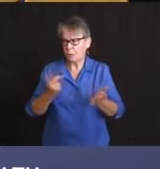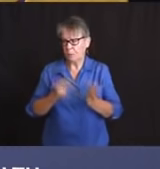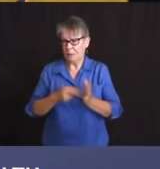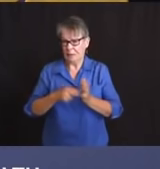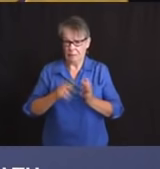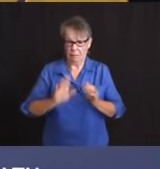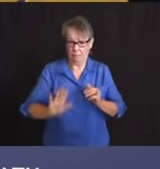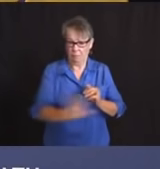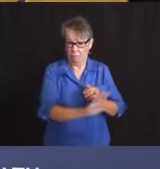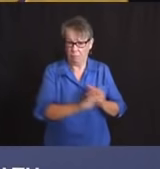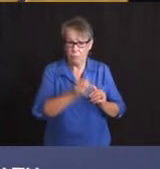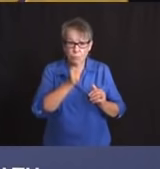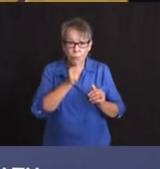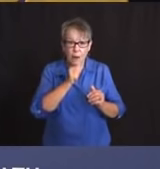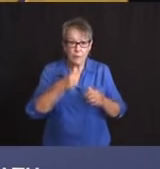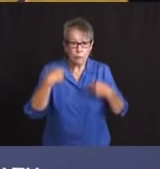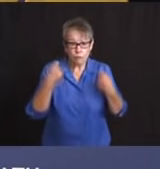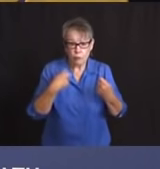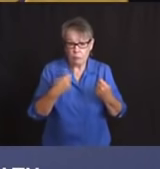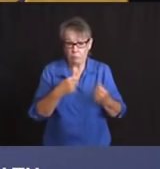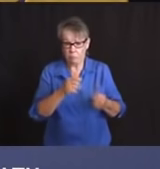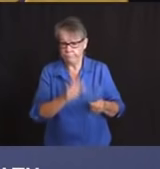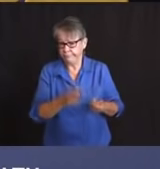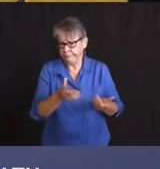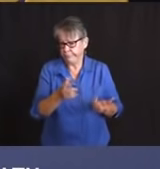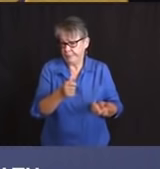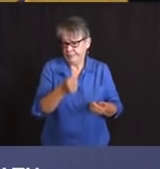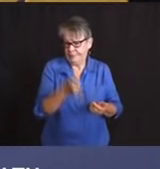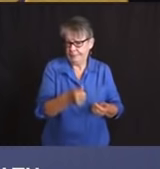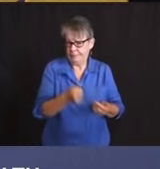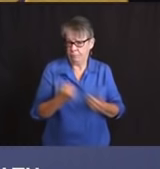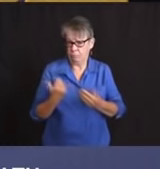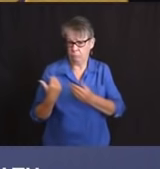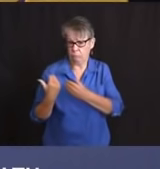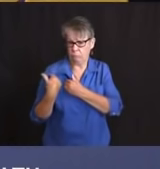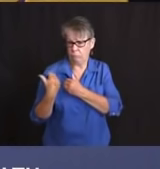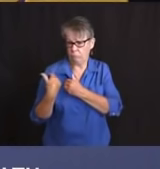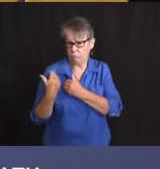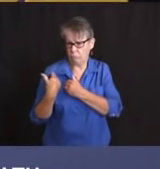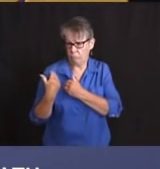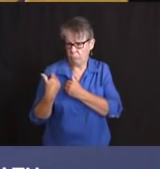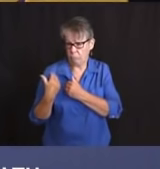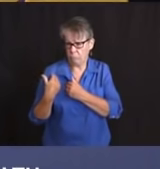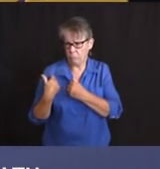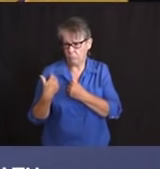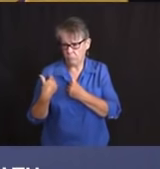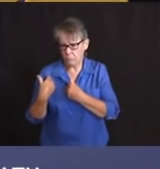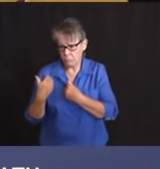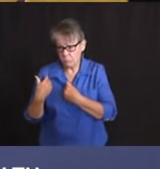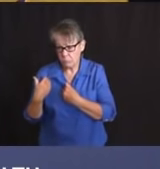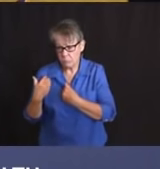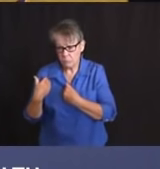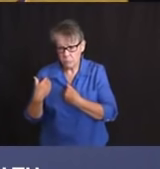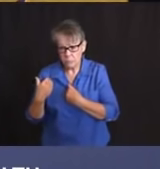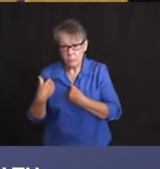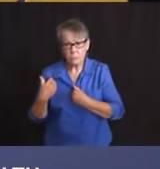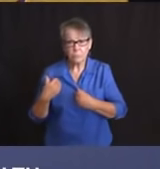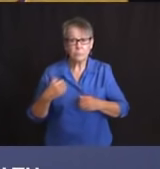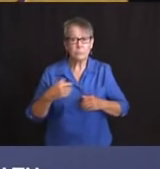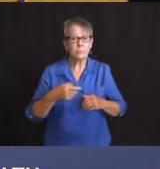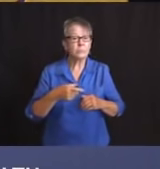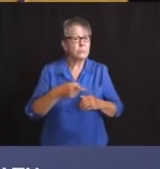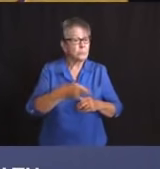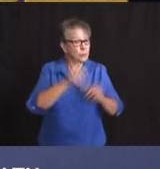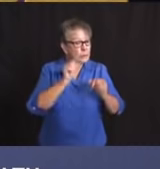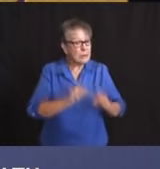fitness center at 2 o'clock from 2 to 2:30, my temperature is 98.4. Does that sound reasonable to you, Governor, to